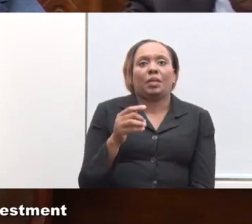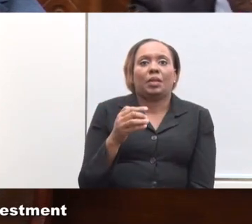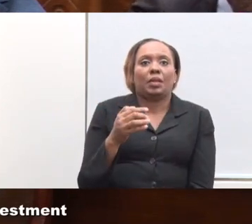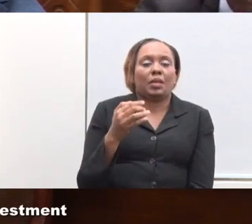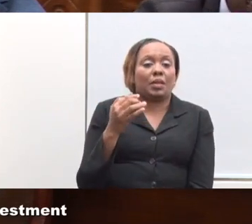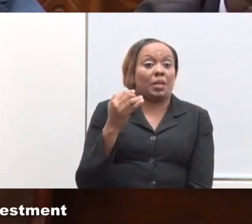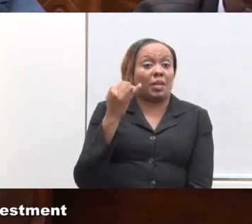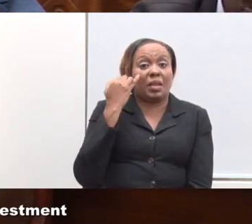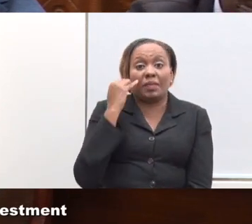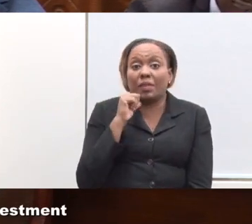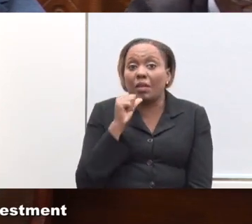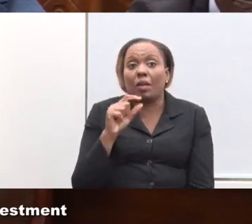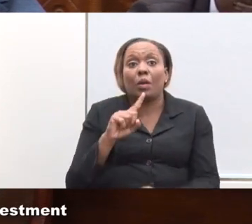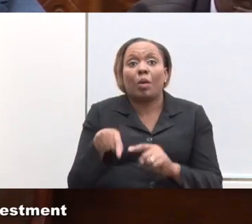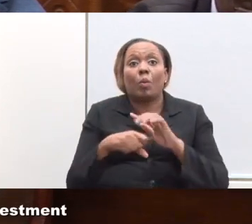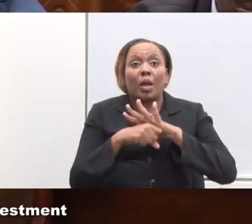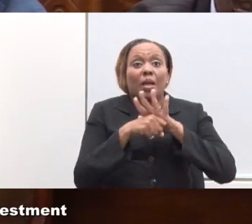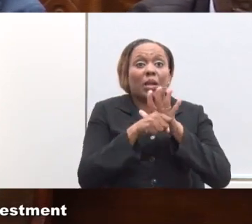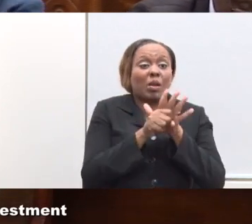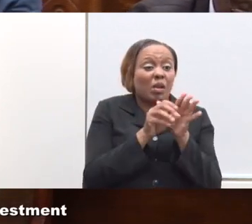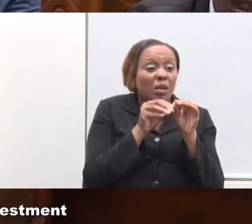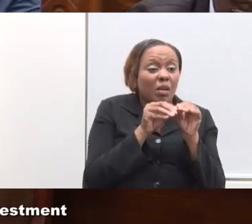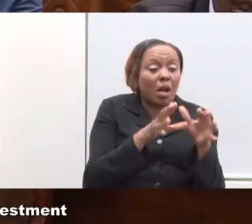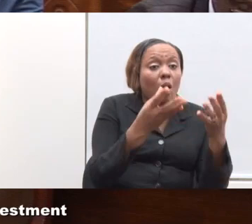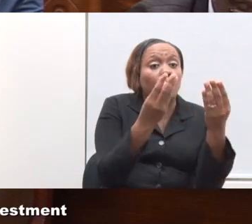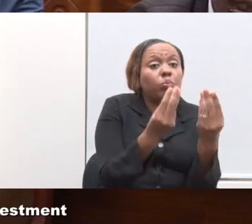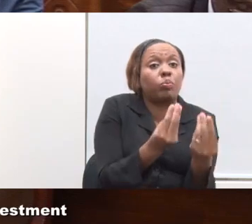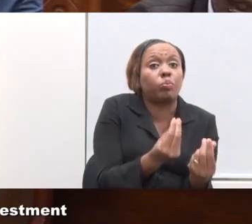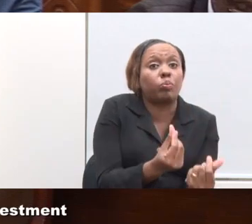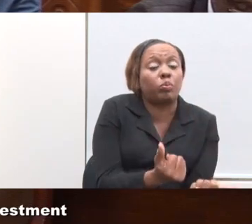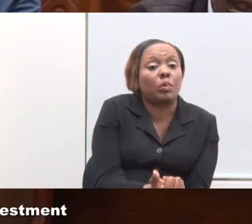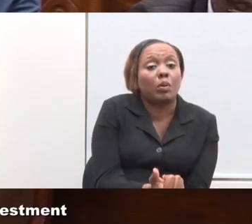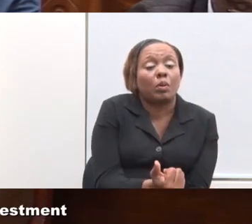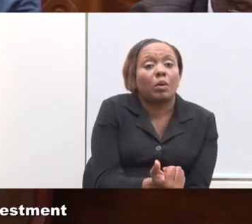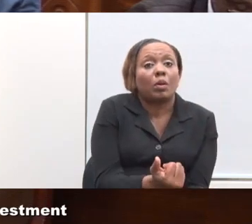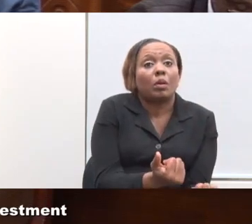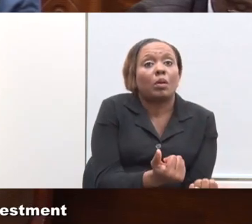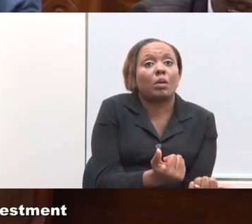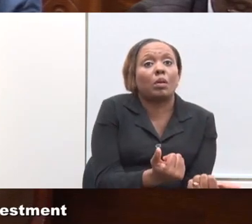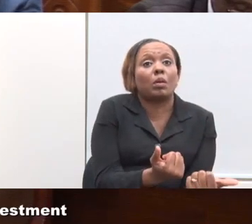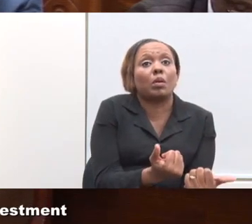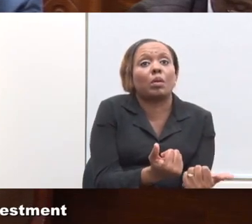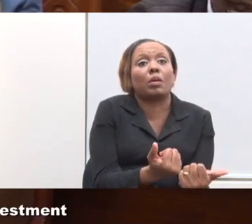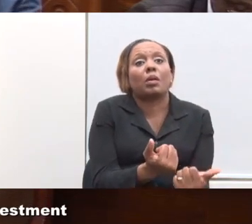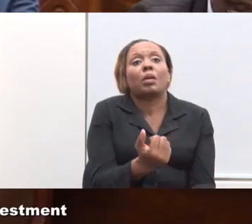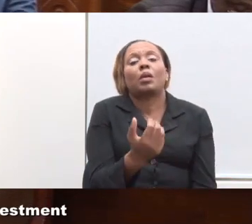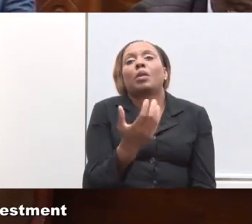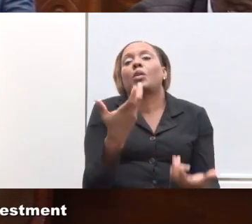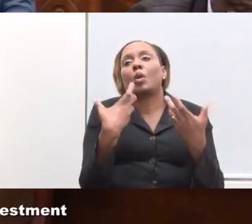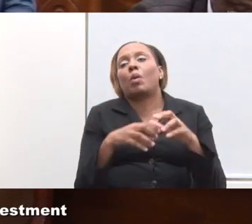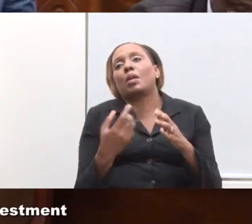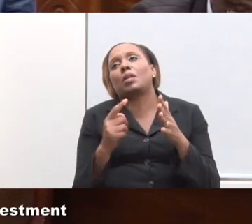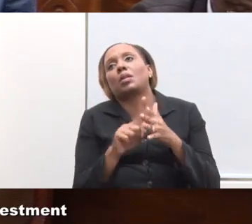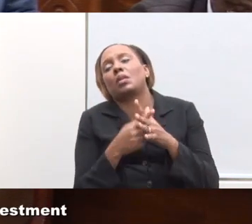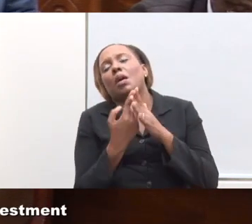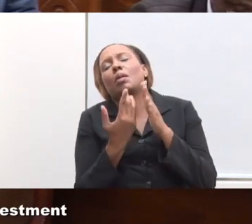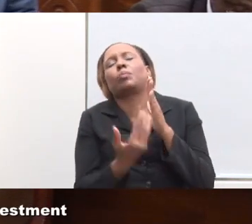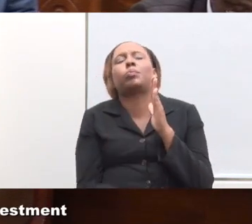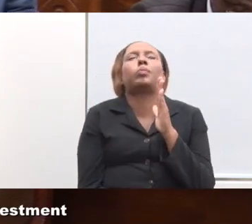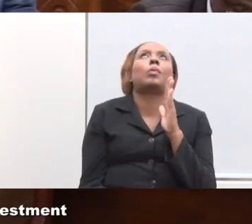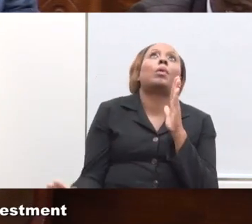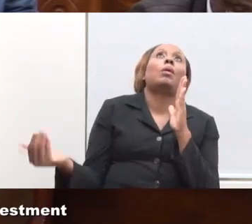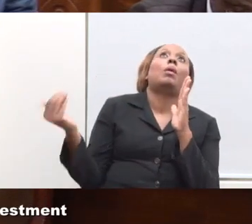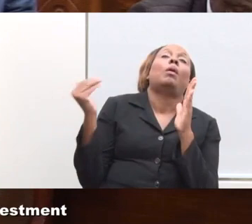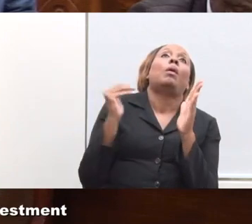pandemic goes, if not when we start to recover, if we have to start from scratch, it is going